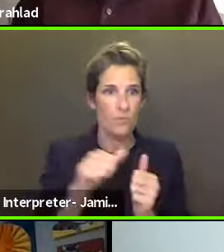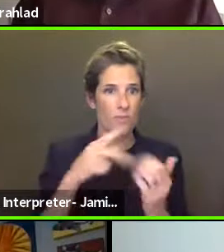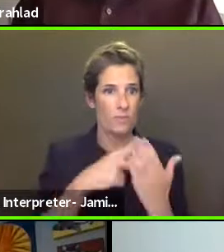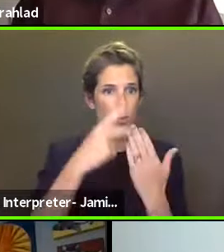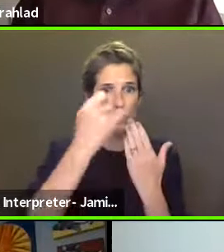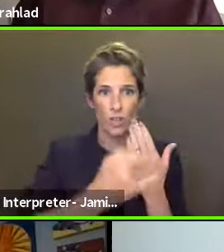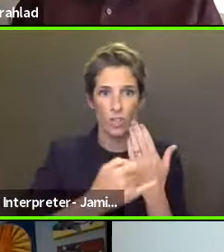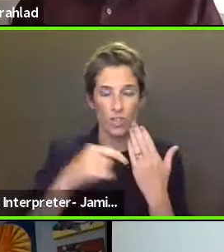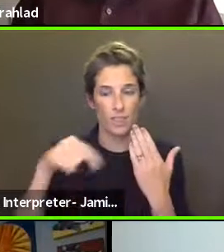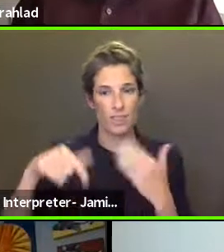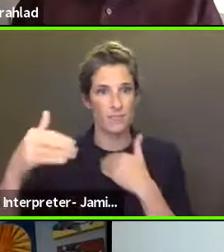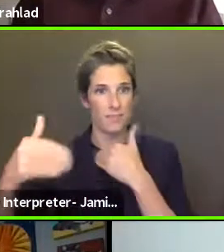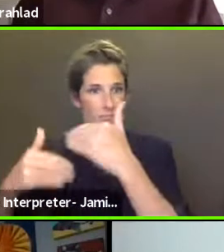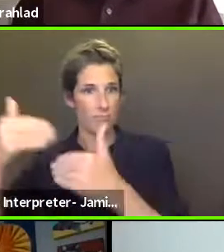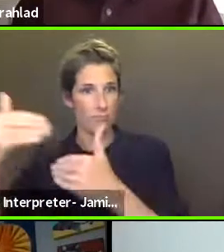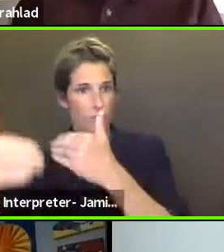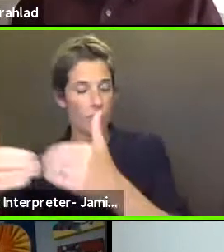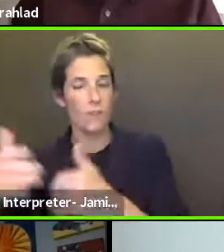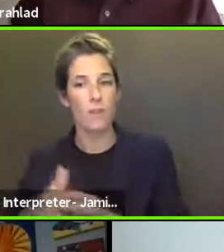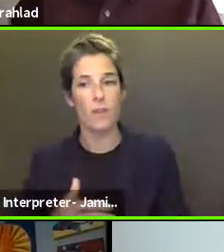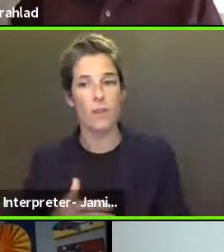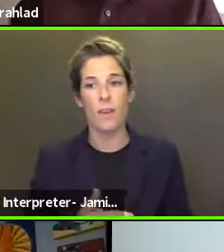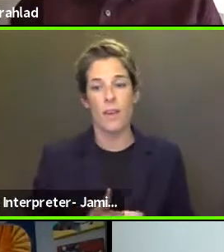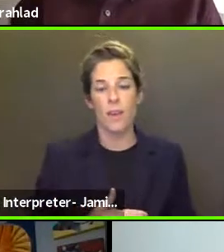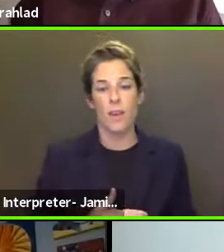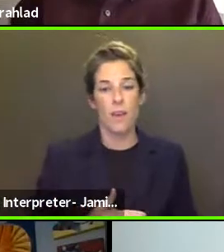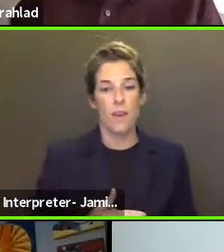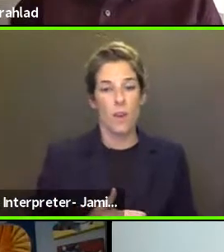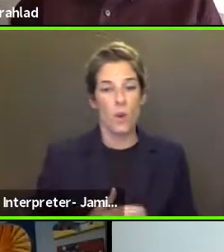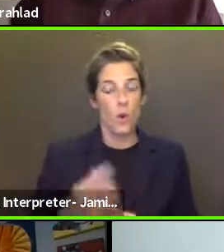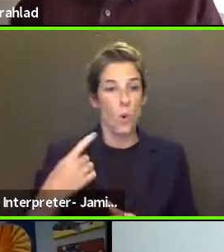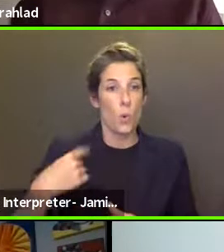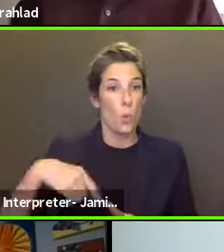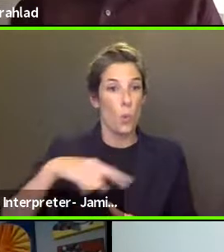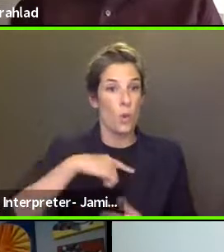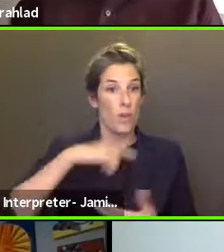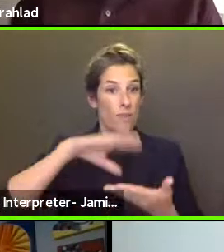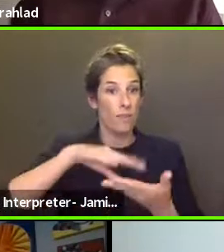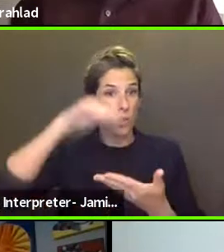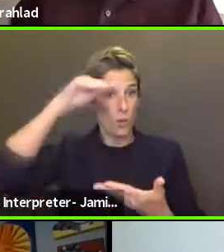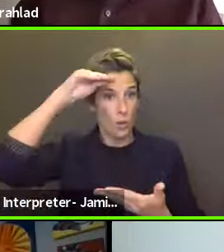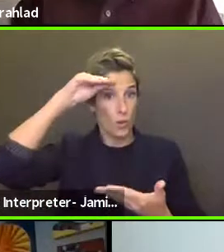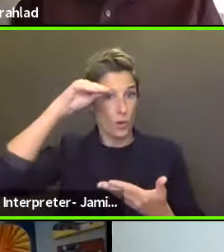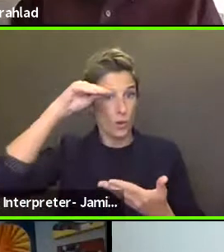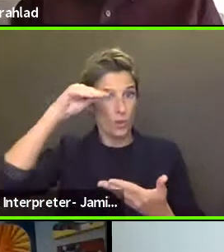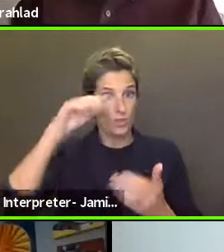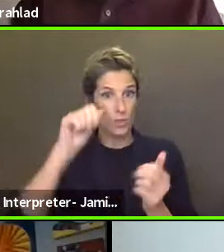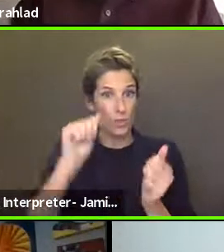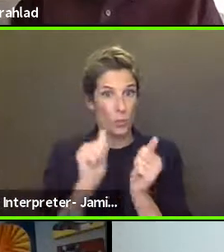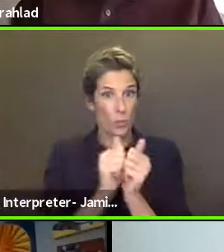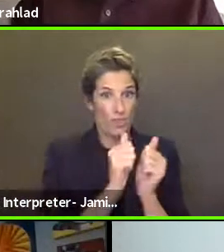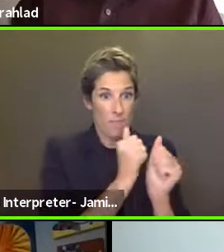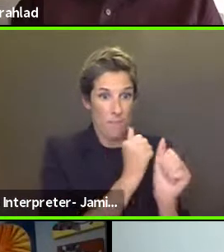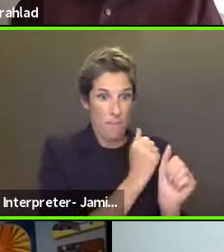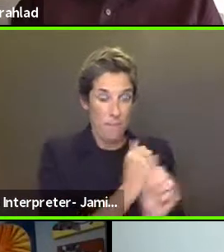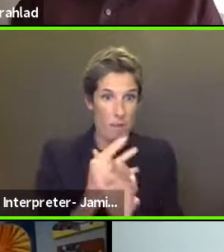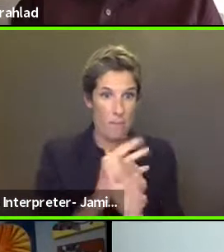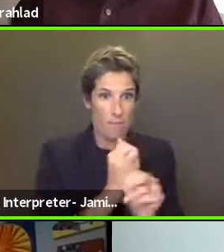and this process. I think one of the things that we've learned through organizing this series